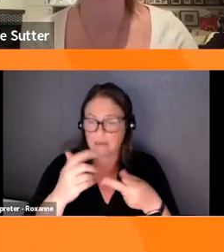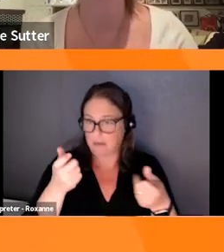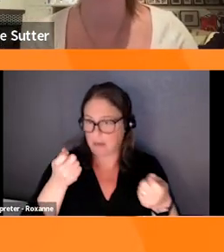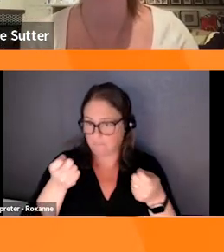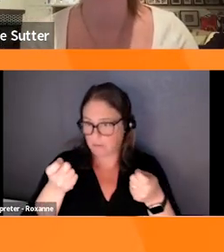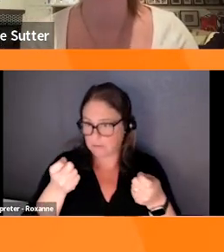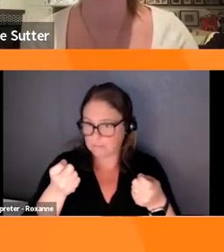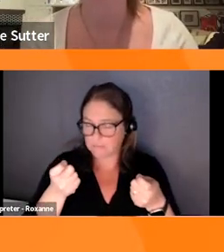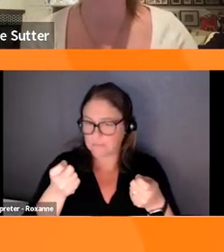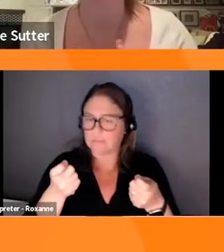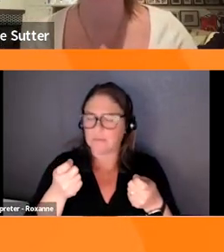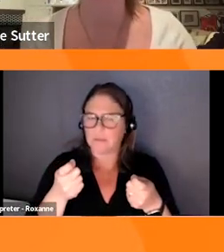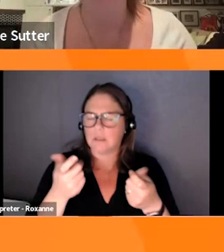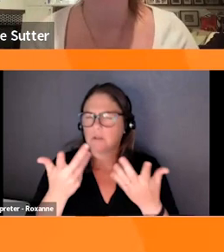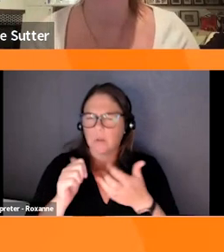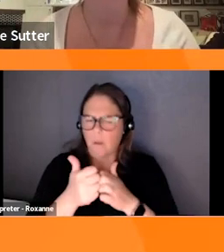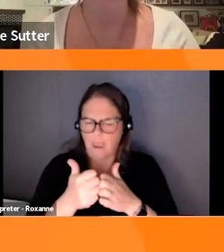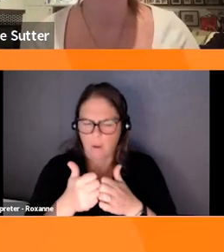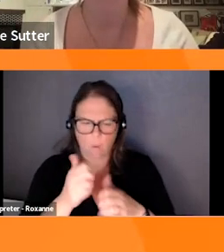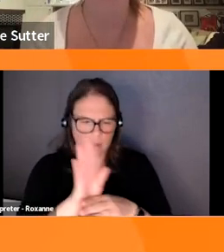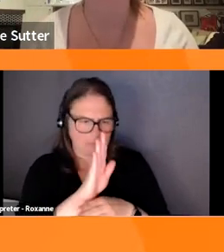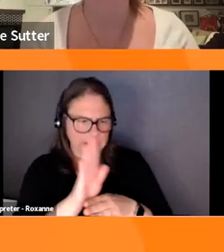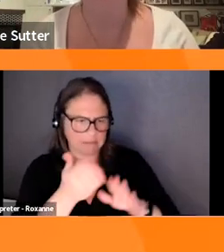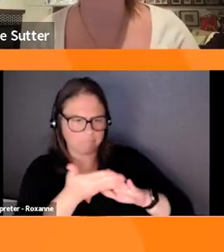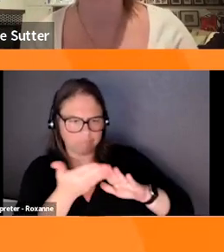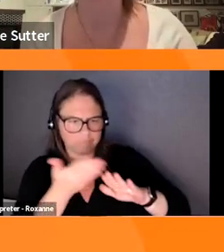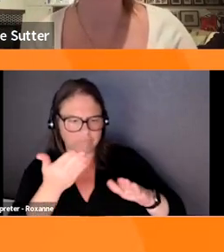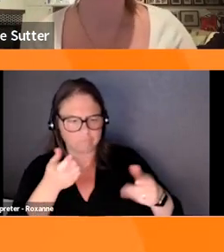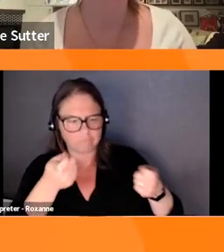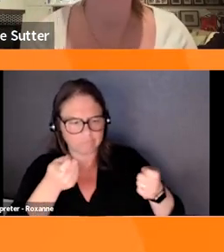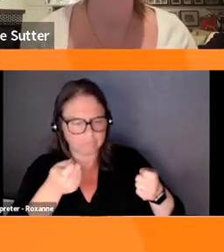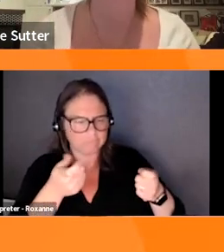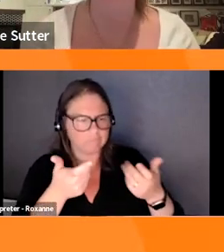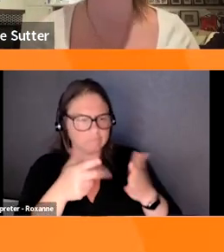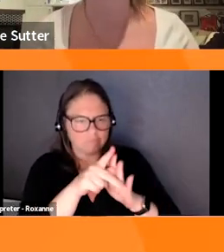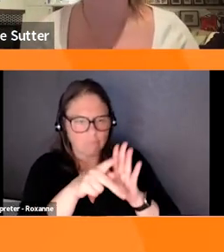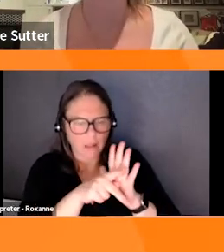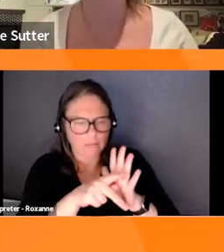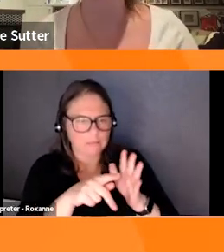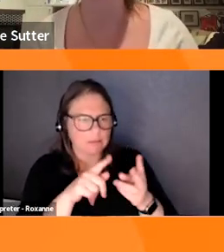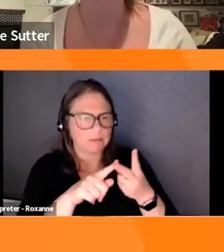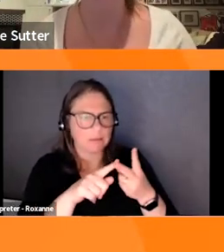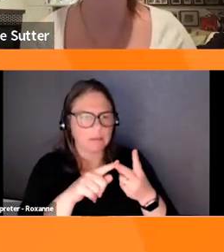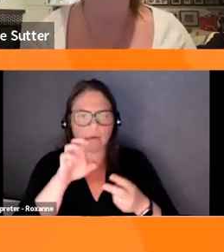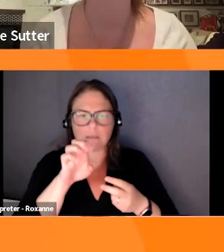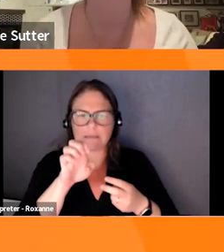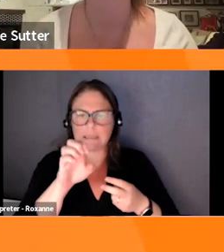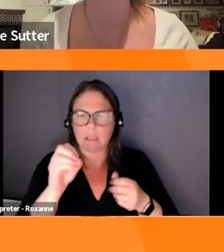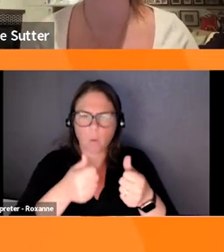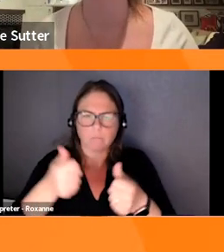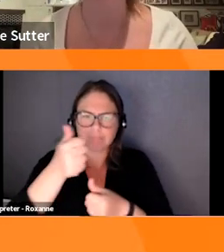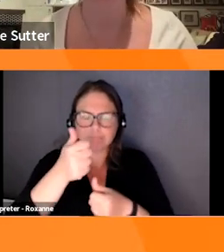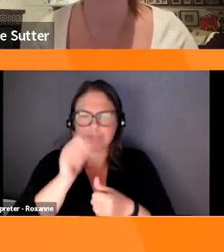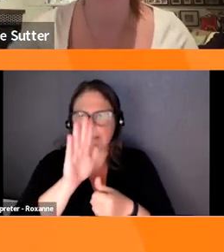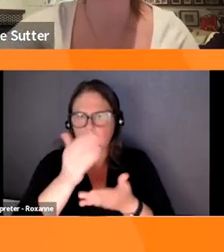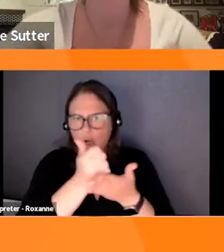kind of about the ways that you govern your company. So lots of questions about CEO compensation, your purpose,